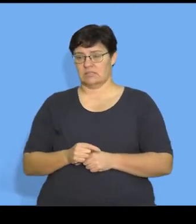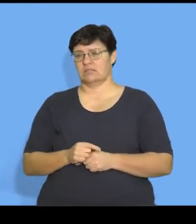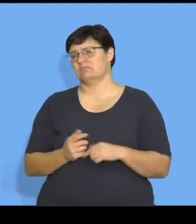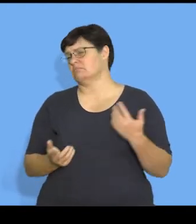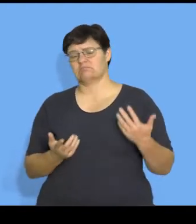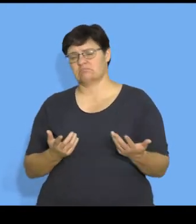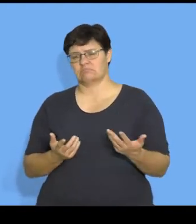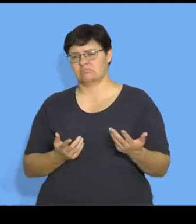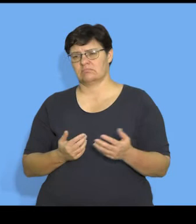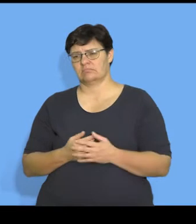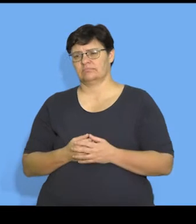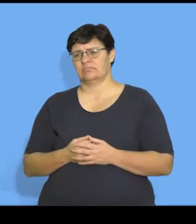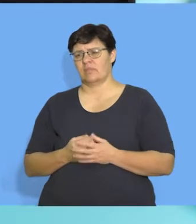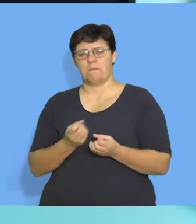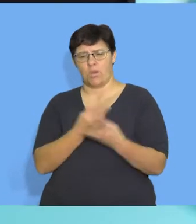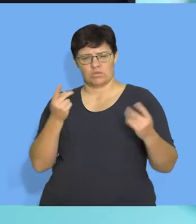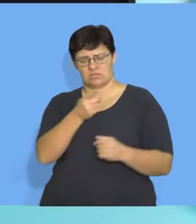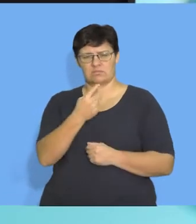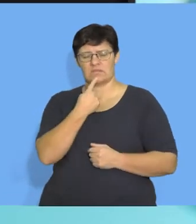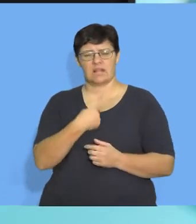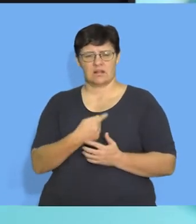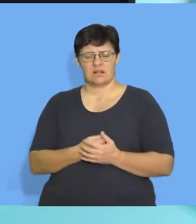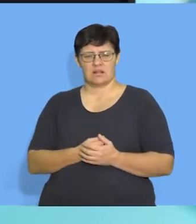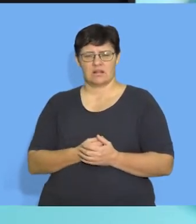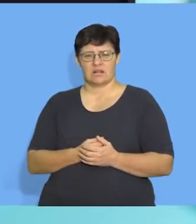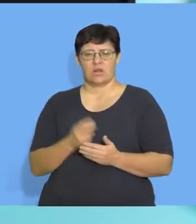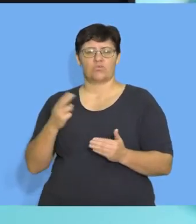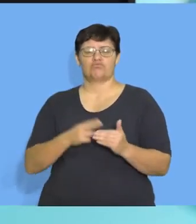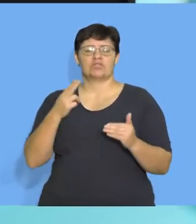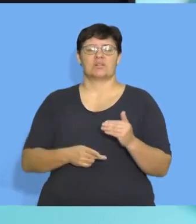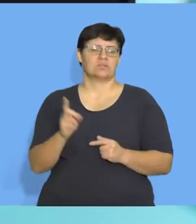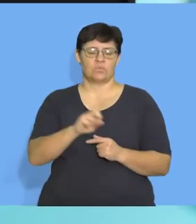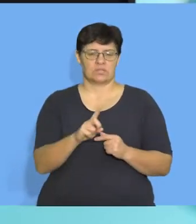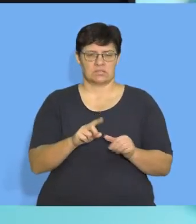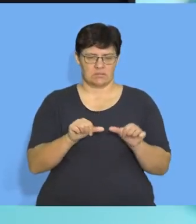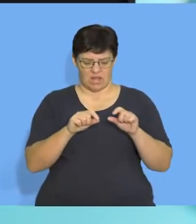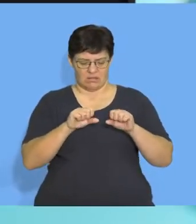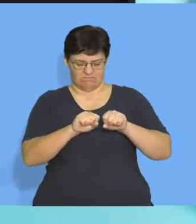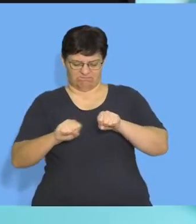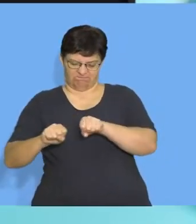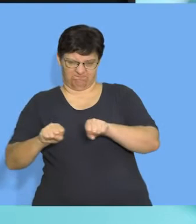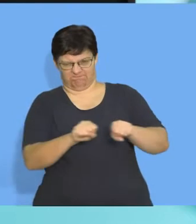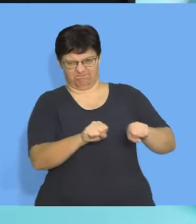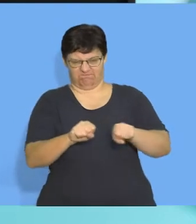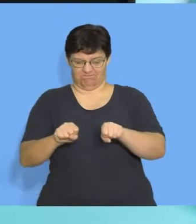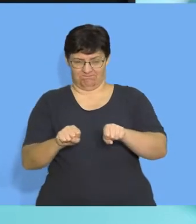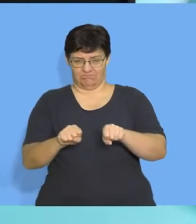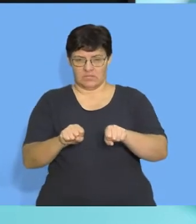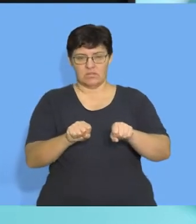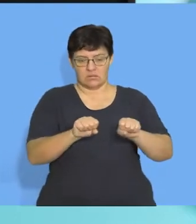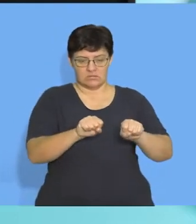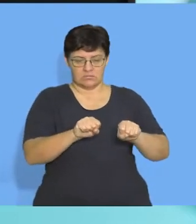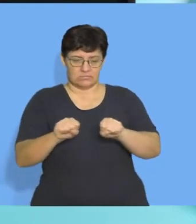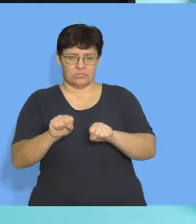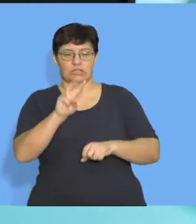instinctively, I think most of you can tell me what the result of these two, it's like a tug of war. You'll be able to tell me that it's 20